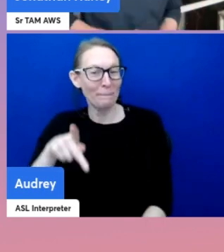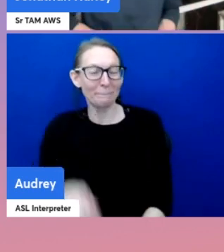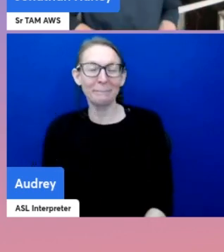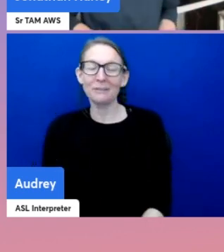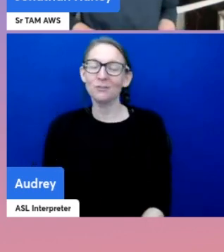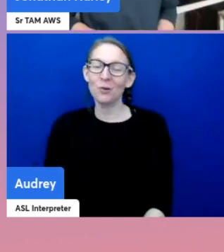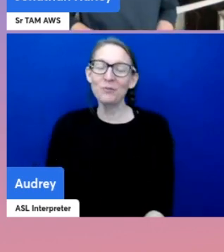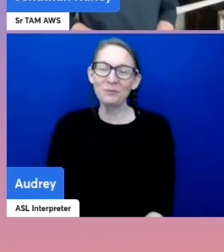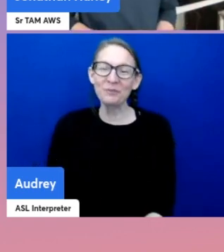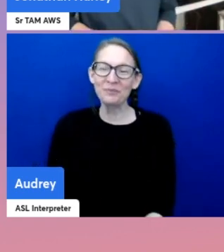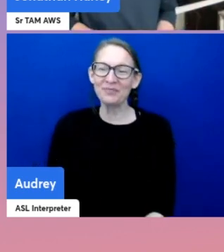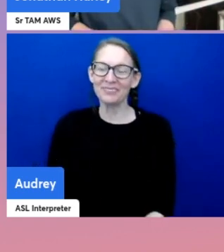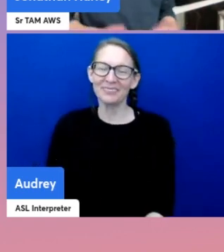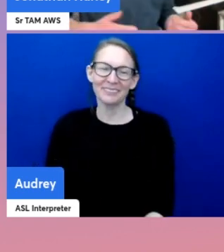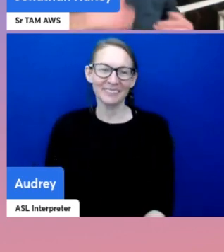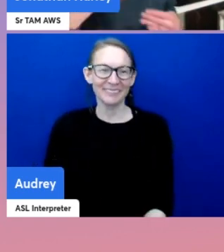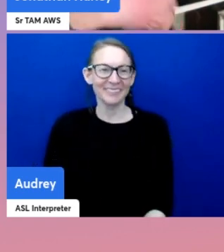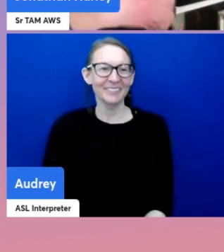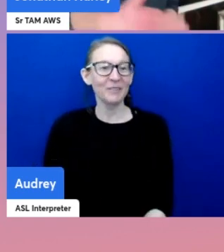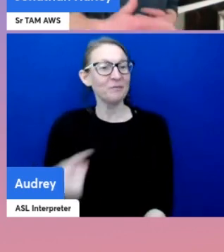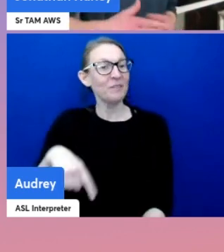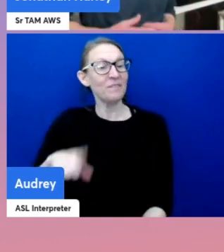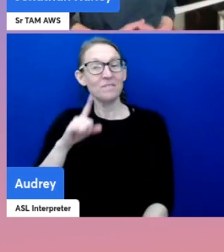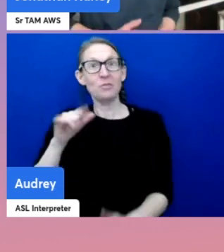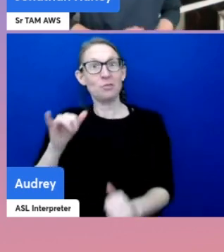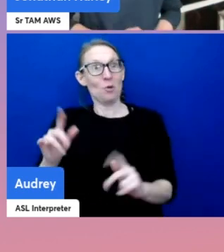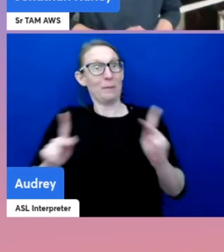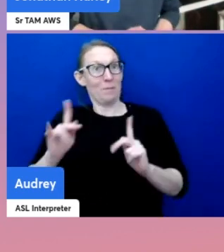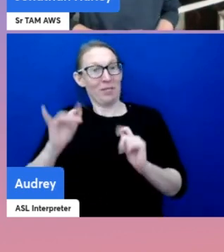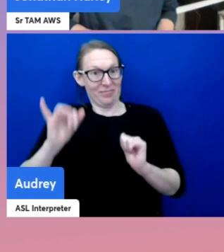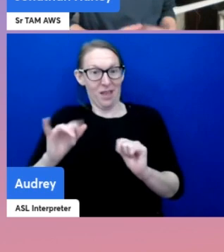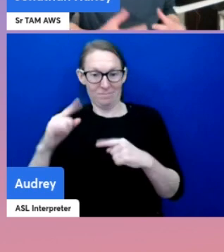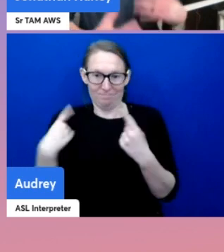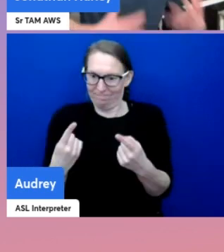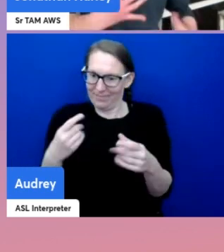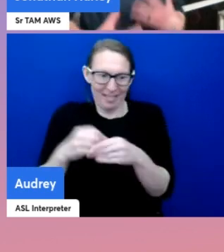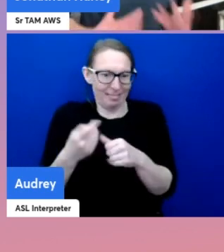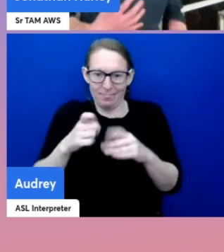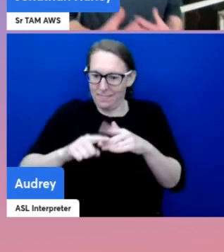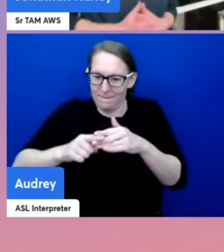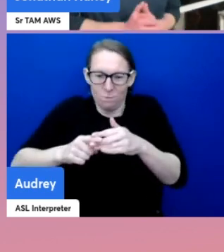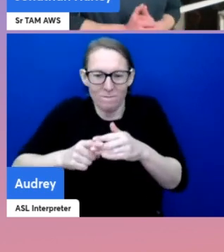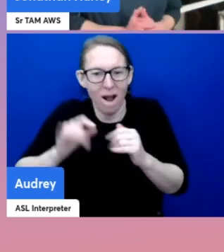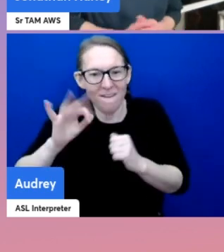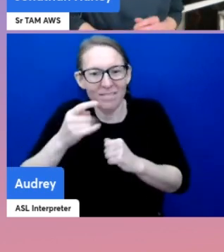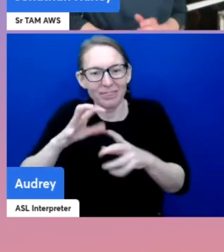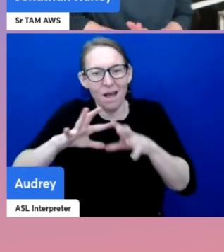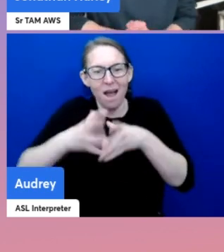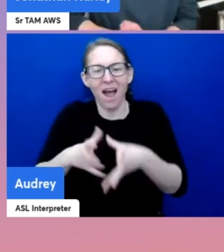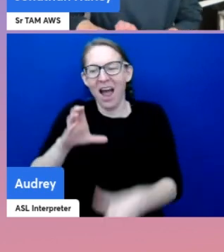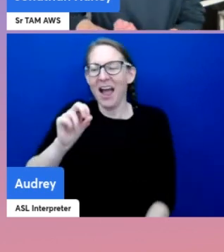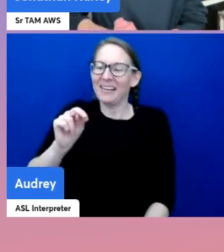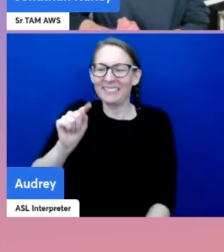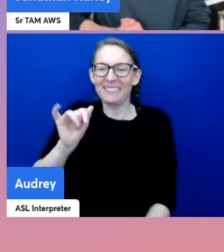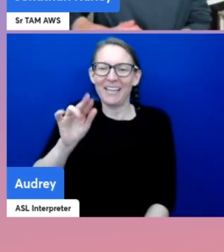folks who have for a long time been very much at the forefront of the containerization movement. So,